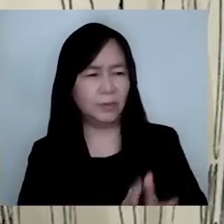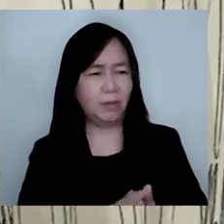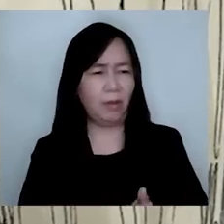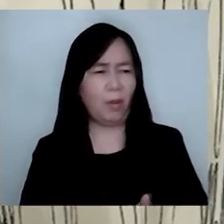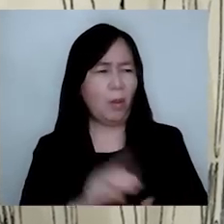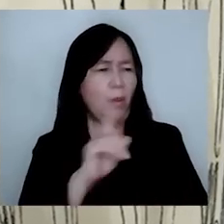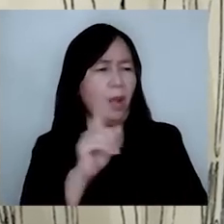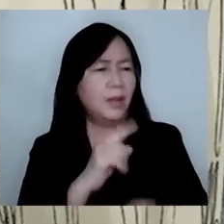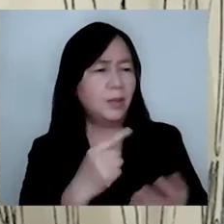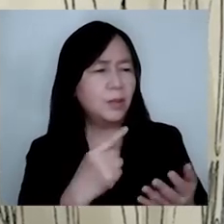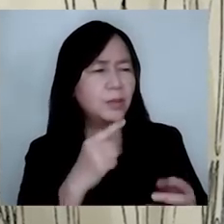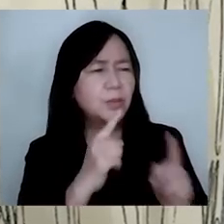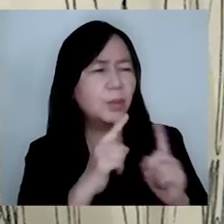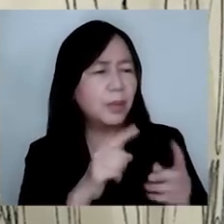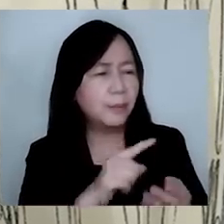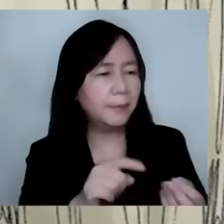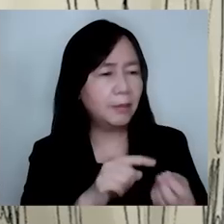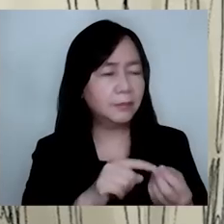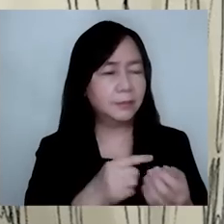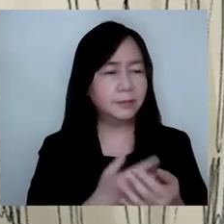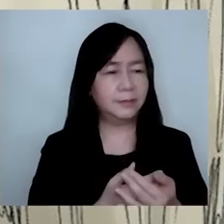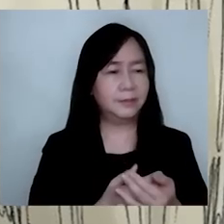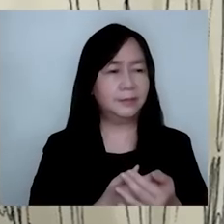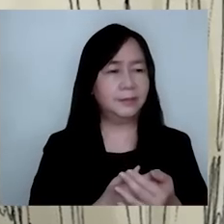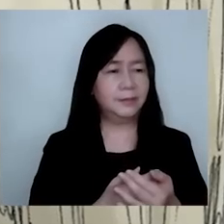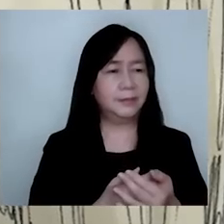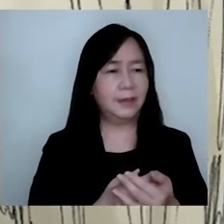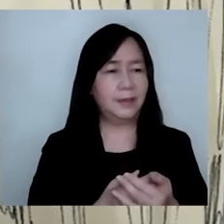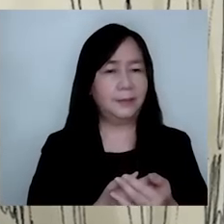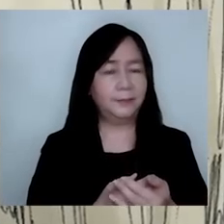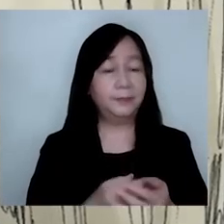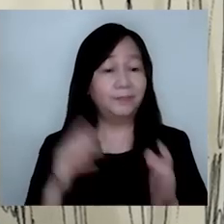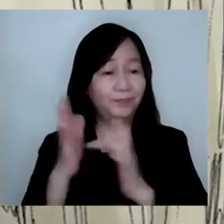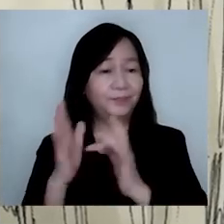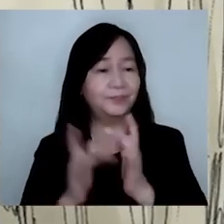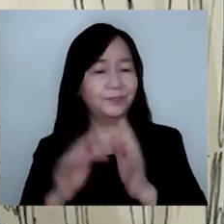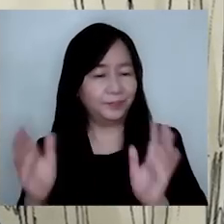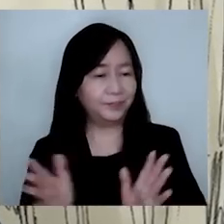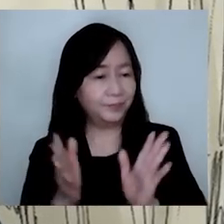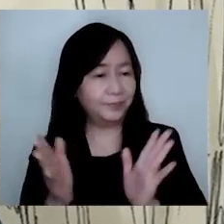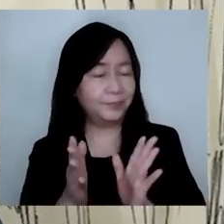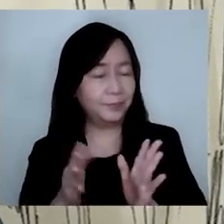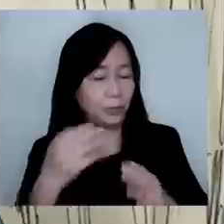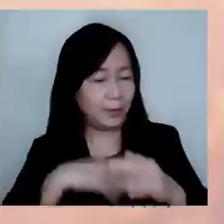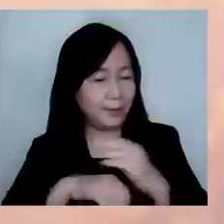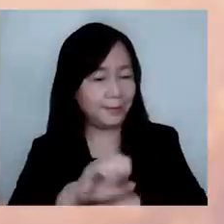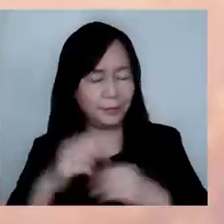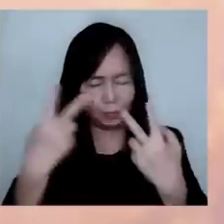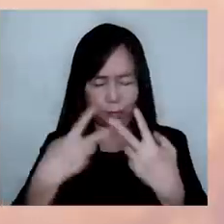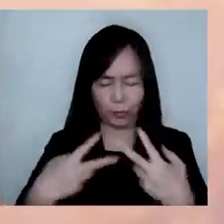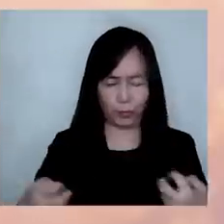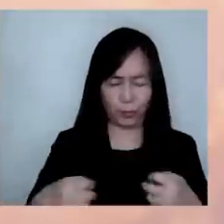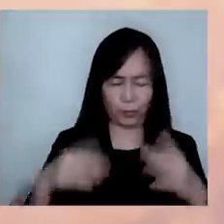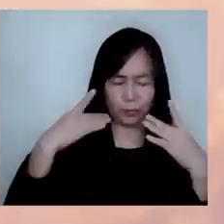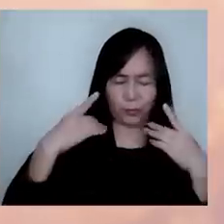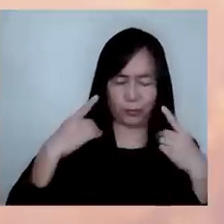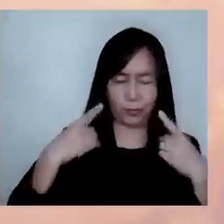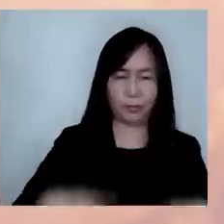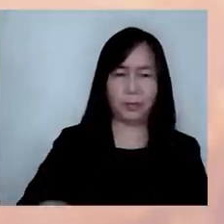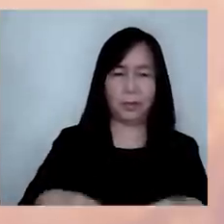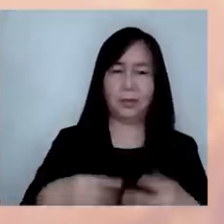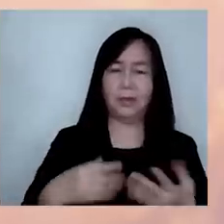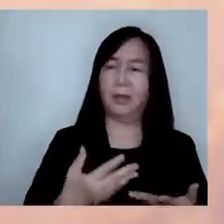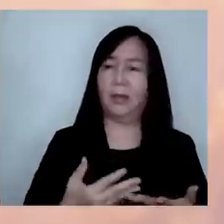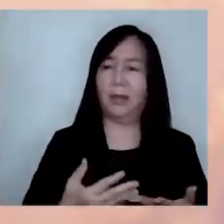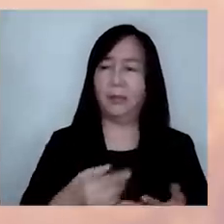about so here guides them to enter into their despair because sometimes we